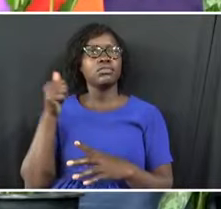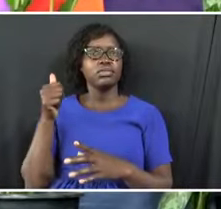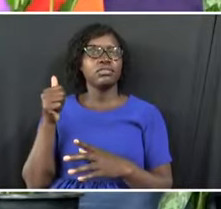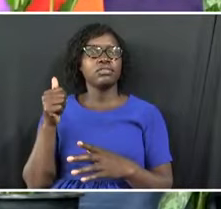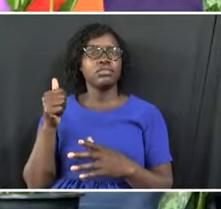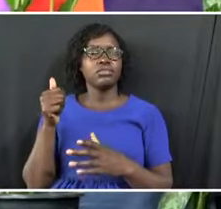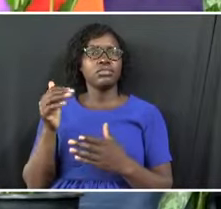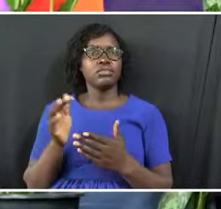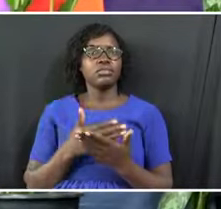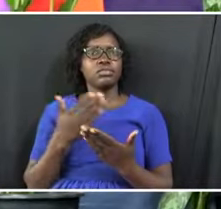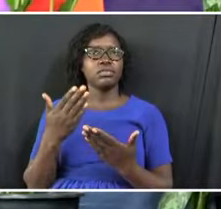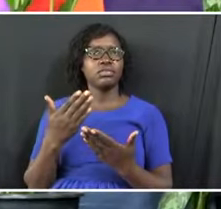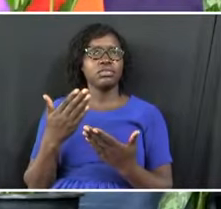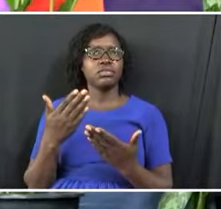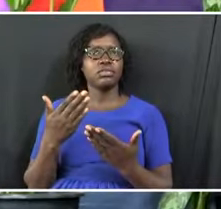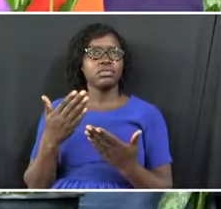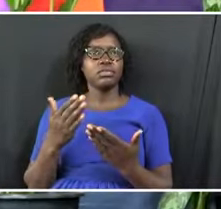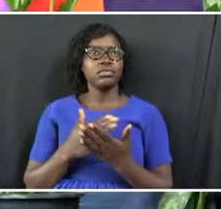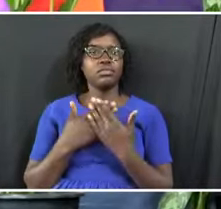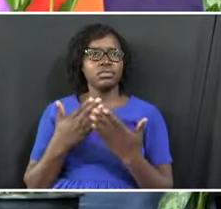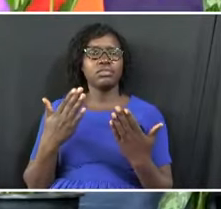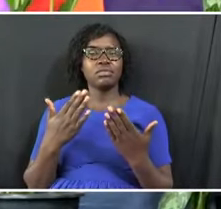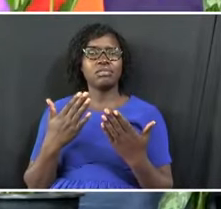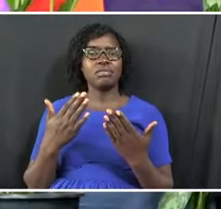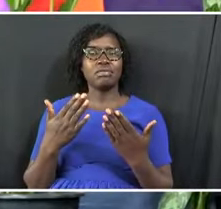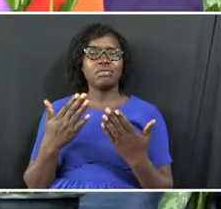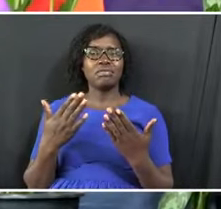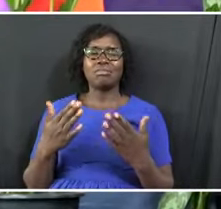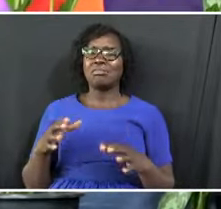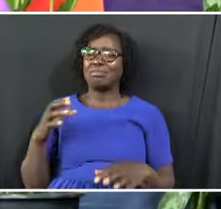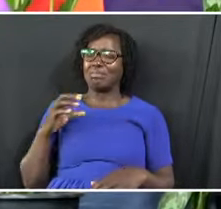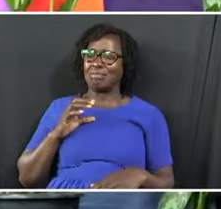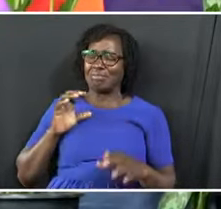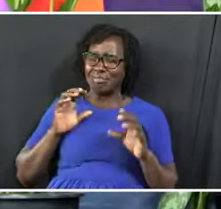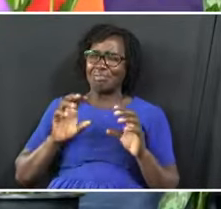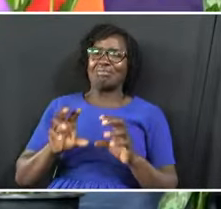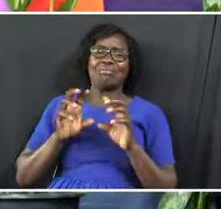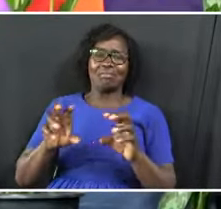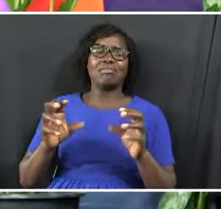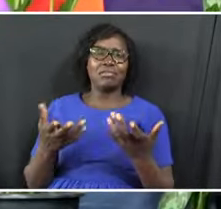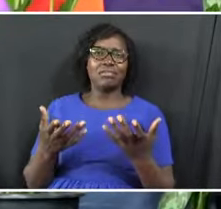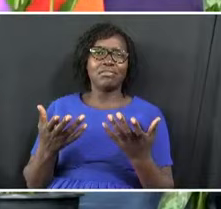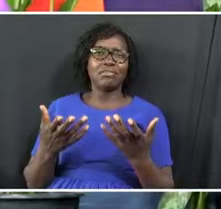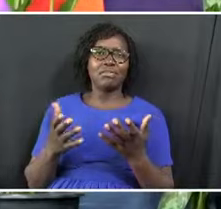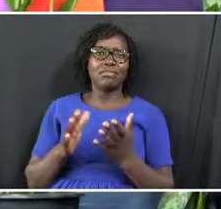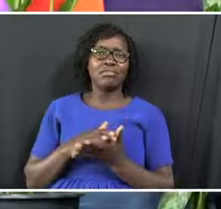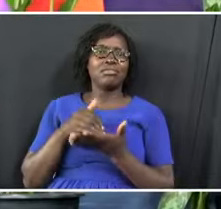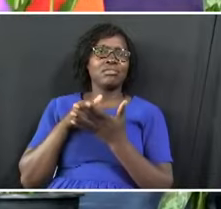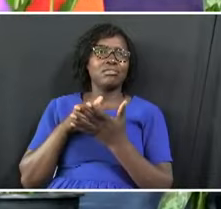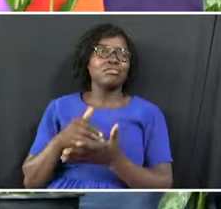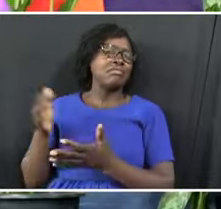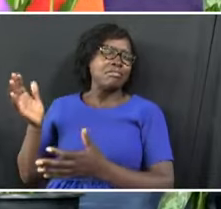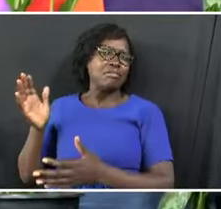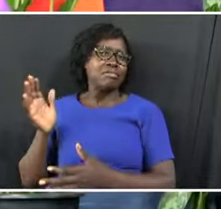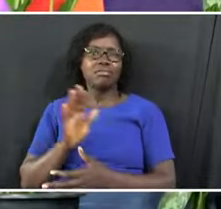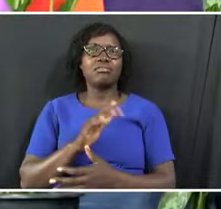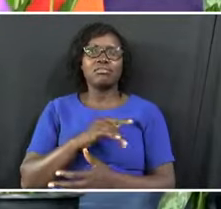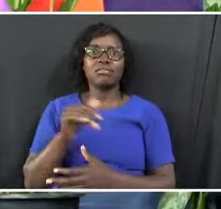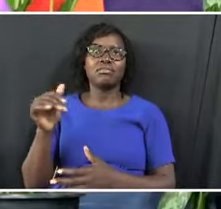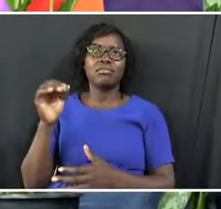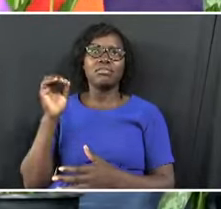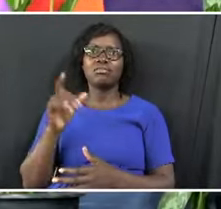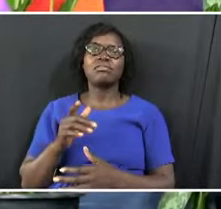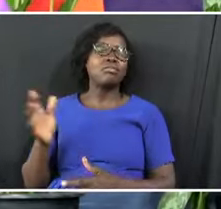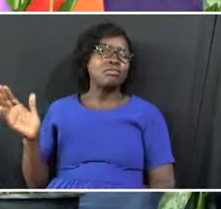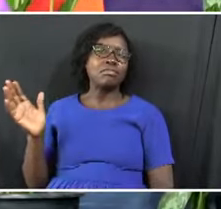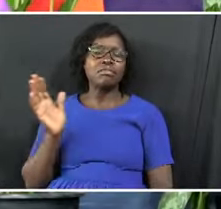something, they are too arrogant. They may end up even slapping those who are not supposed to be